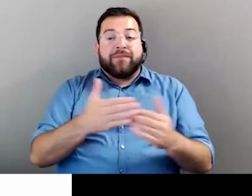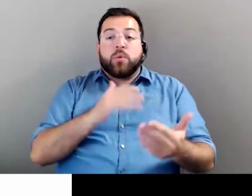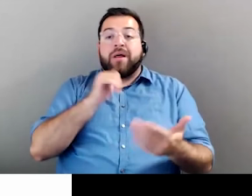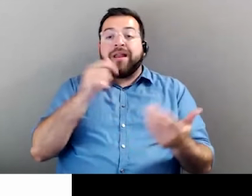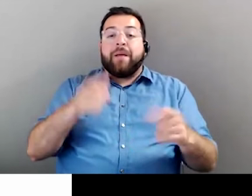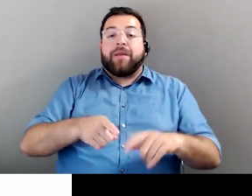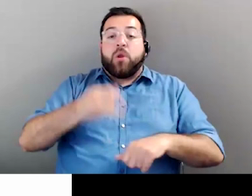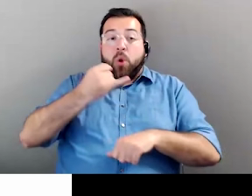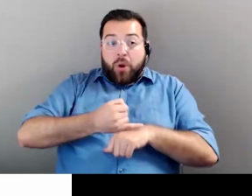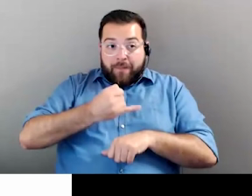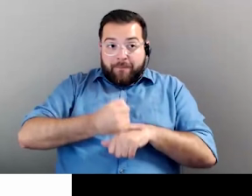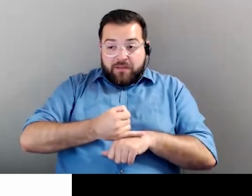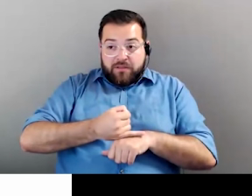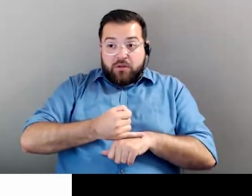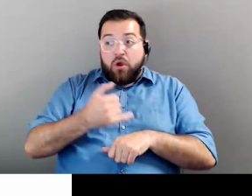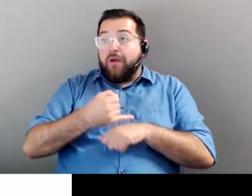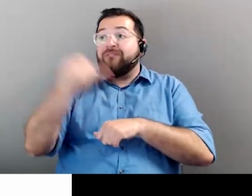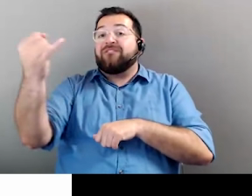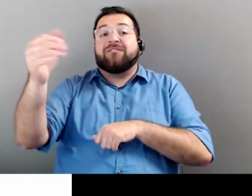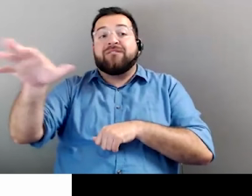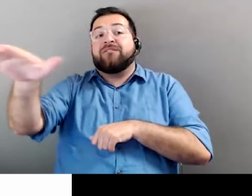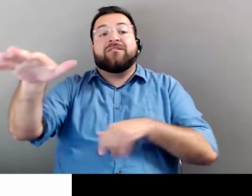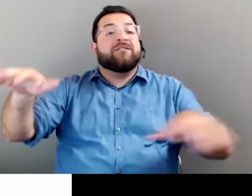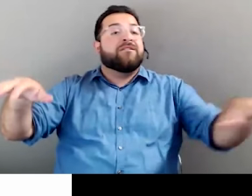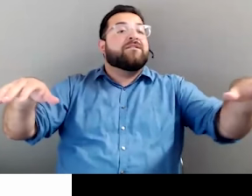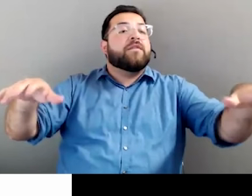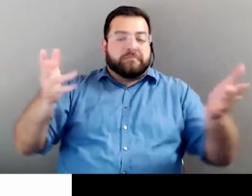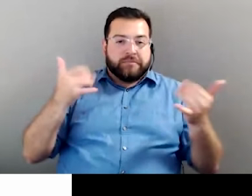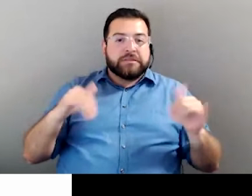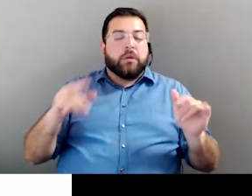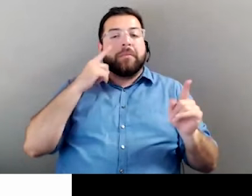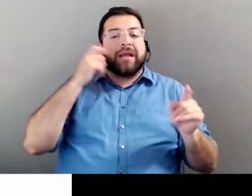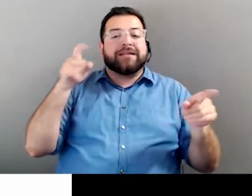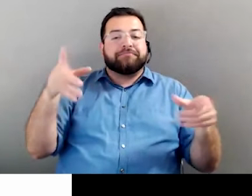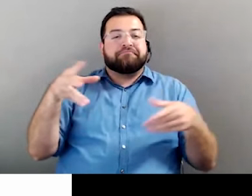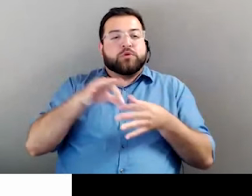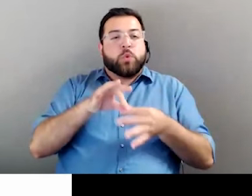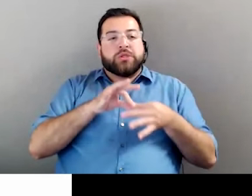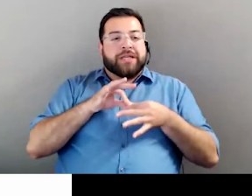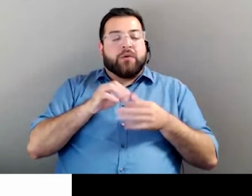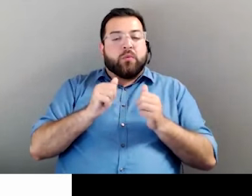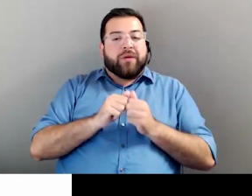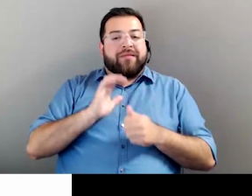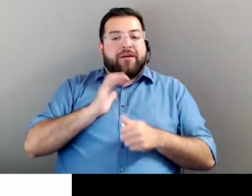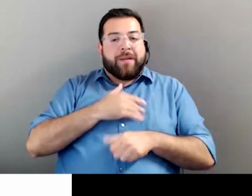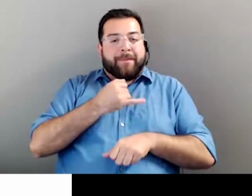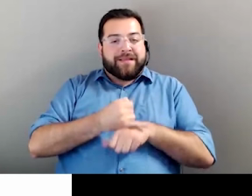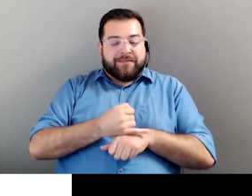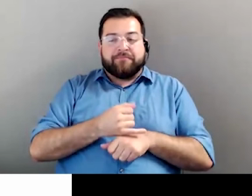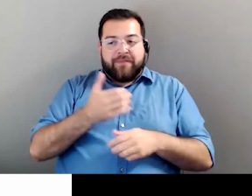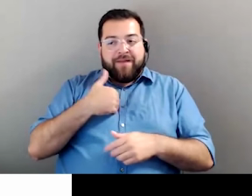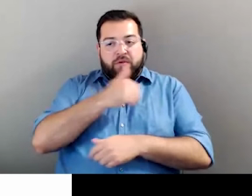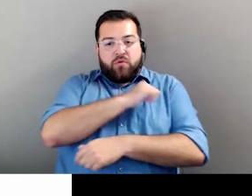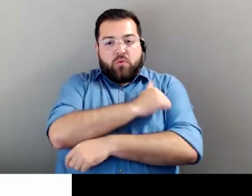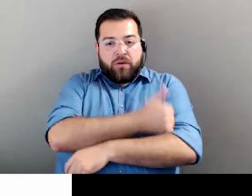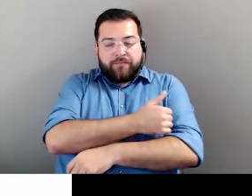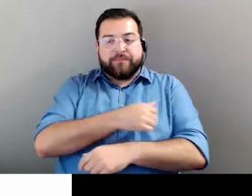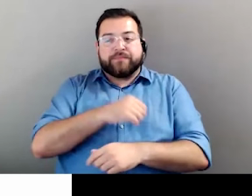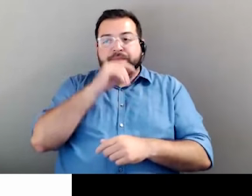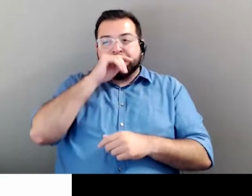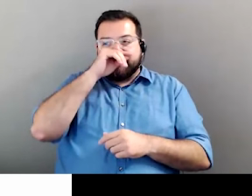campus. So you're right. This is students' rights, and it also, same thing for